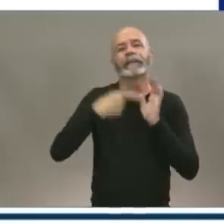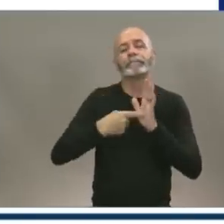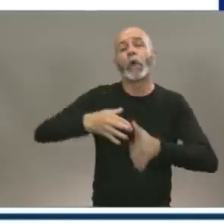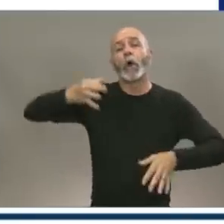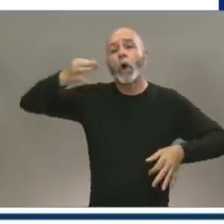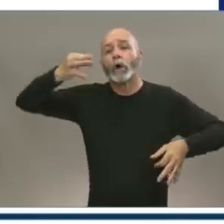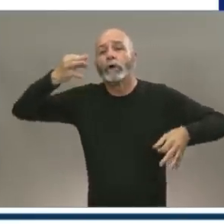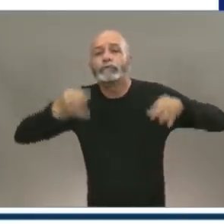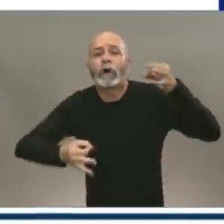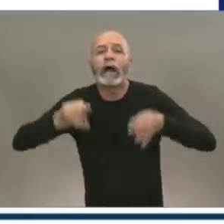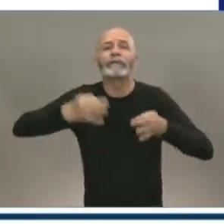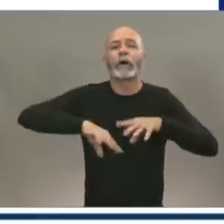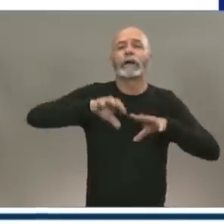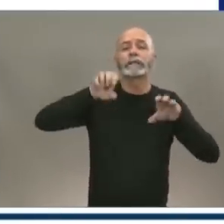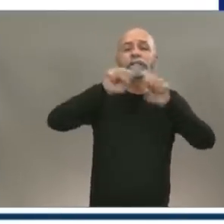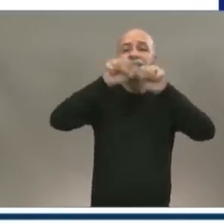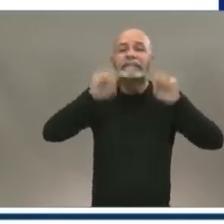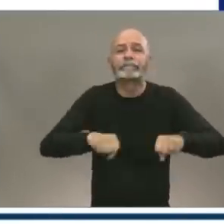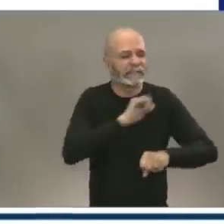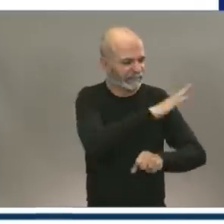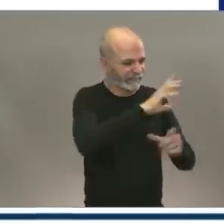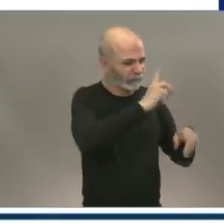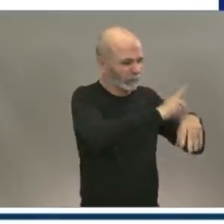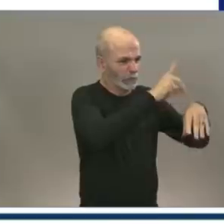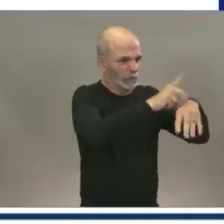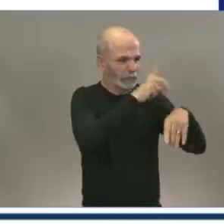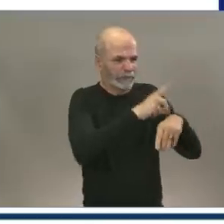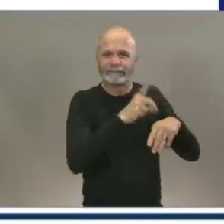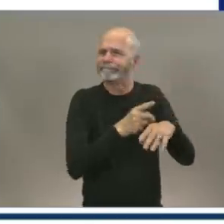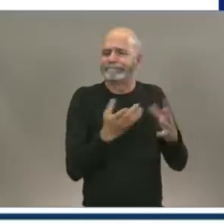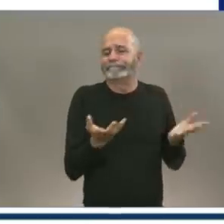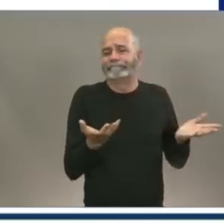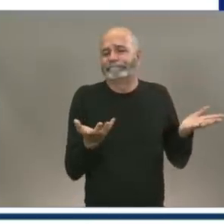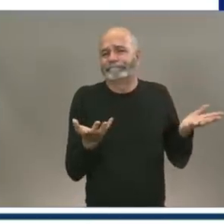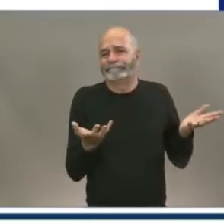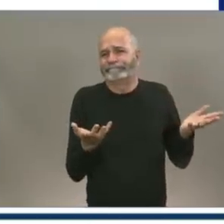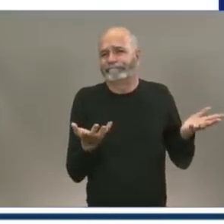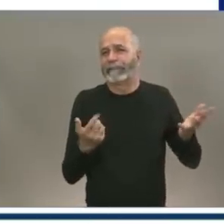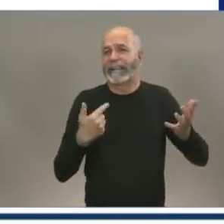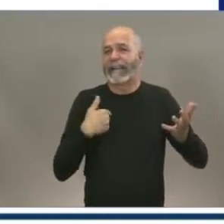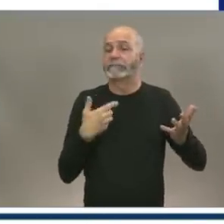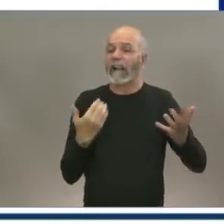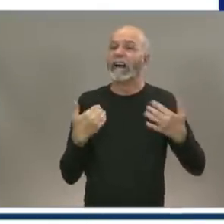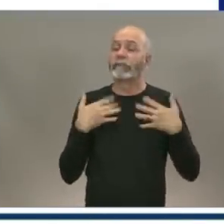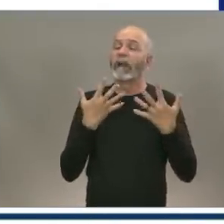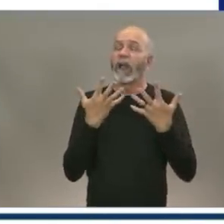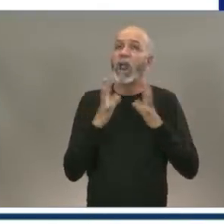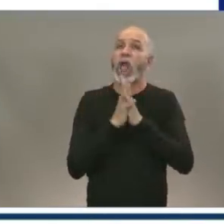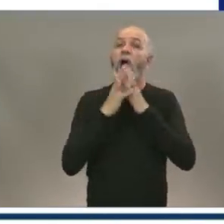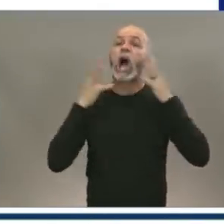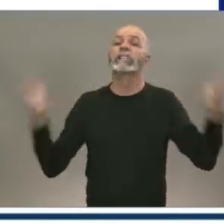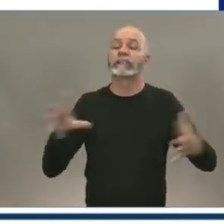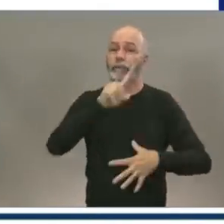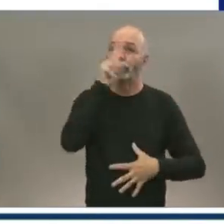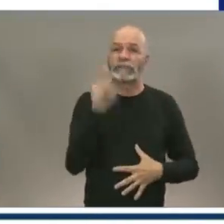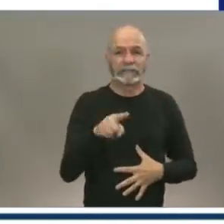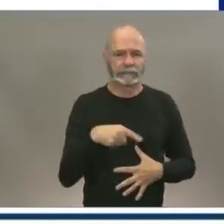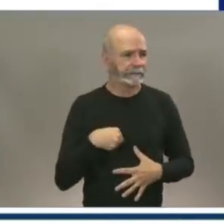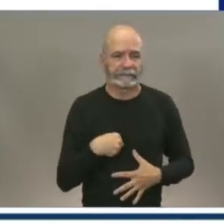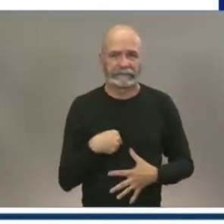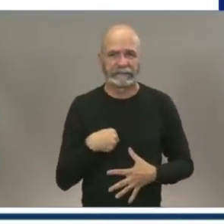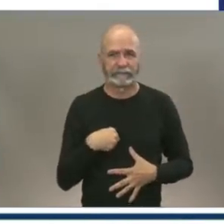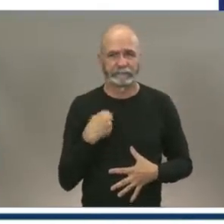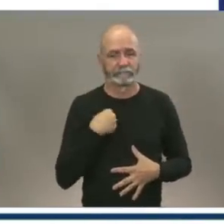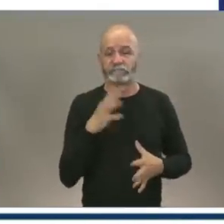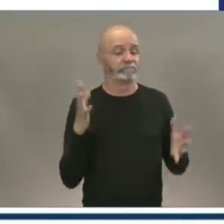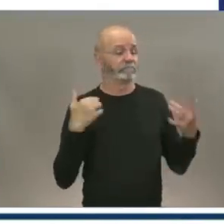well. Personally, I have a lot of questions as to why it might not have, but that's not for me. That's for them. Dr. Premier,